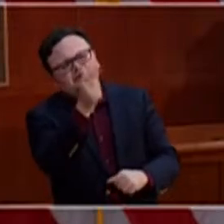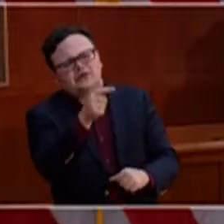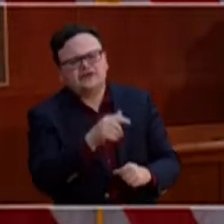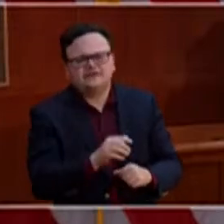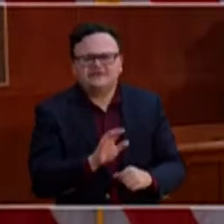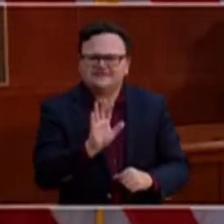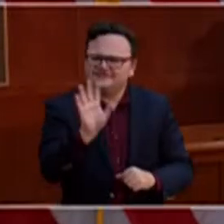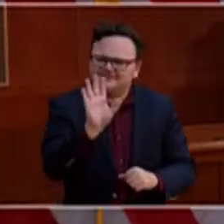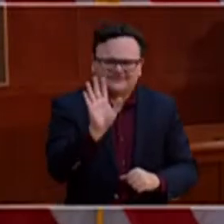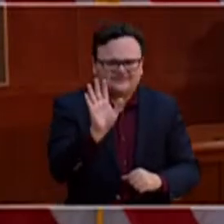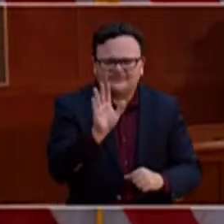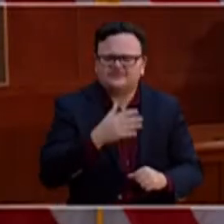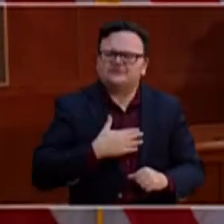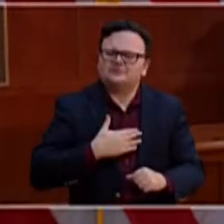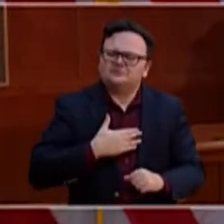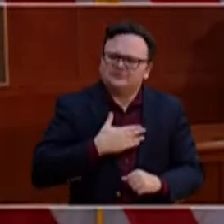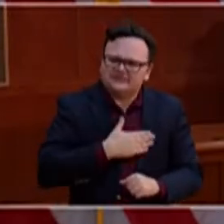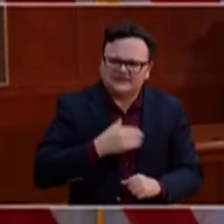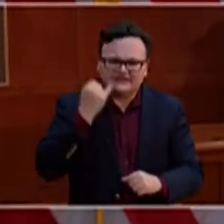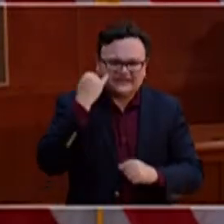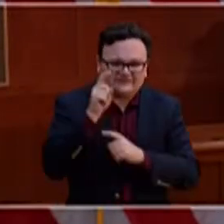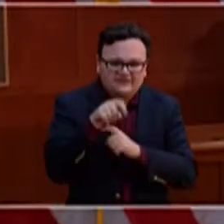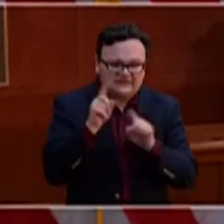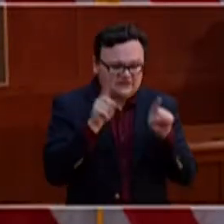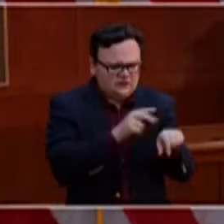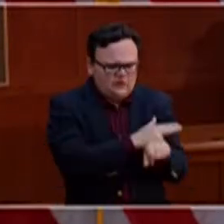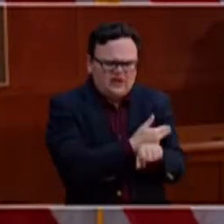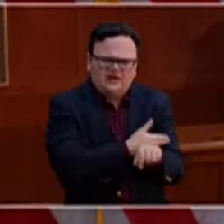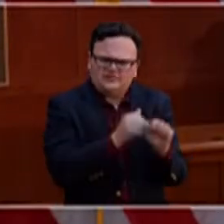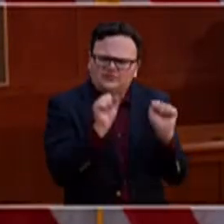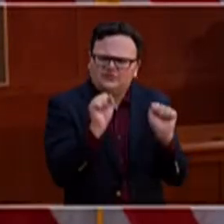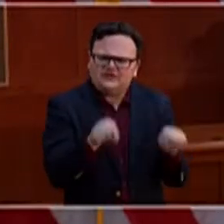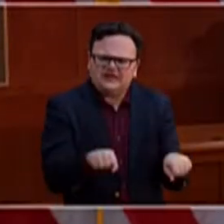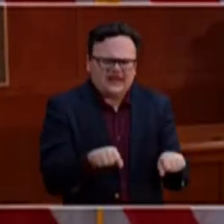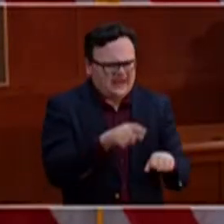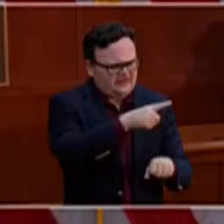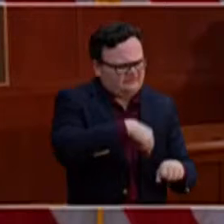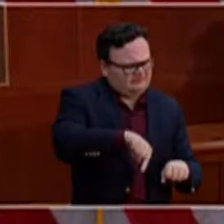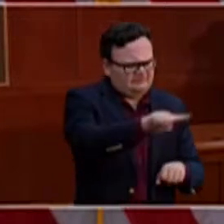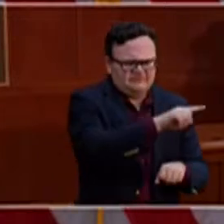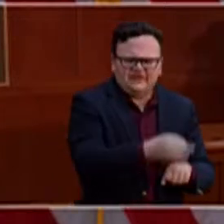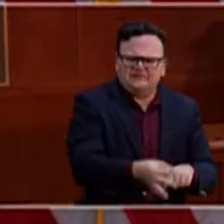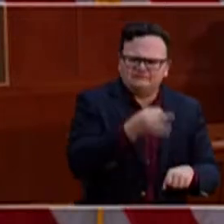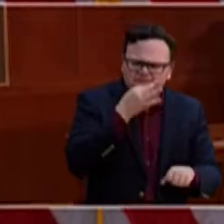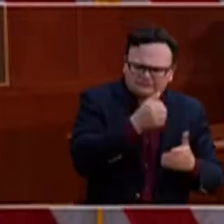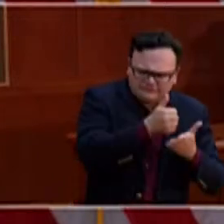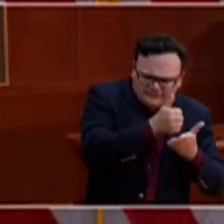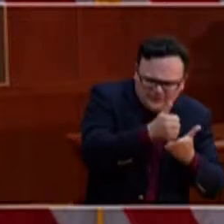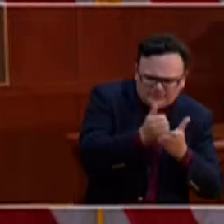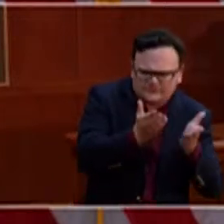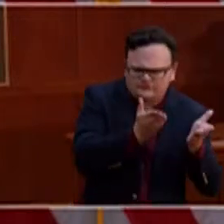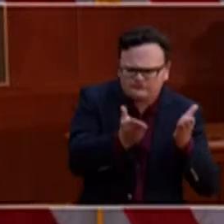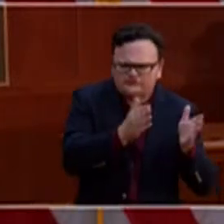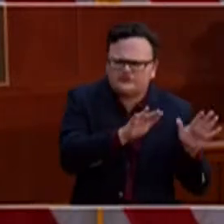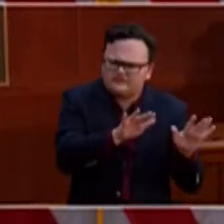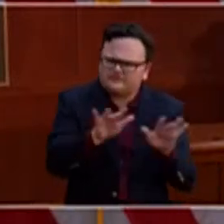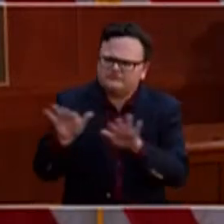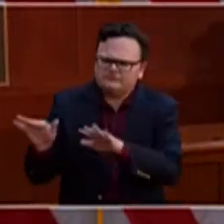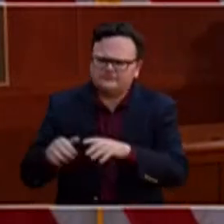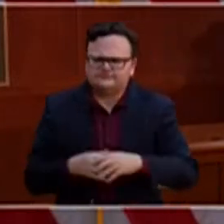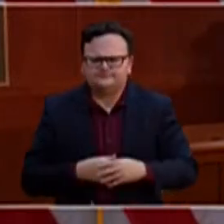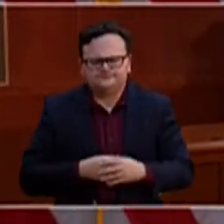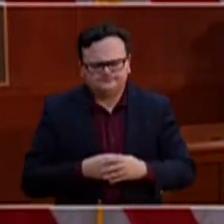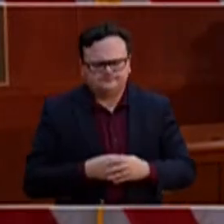let people know they're here to serve folks, and they're really doing a good job. And what you do and give it to different situations. So, for example,